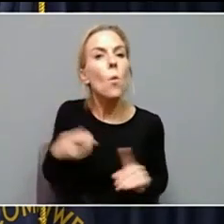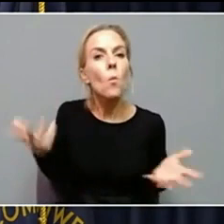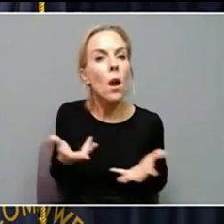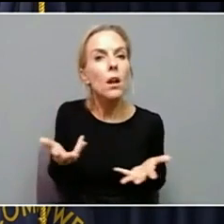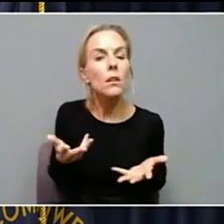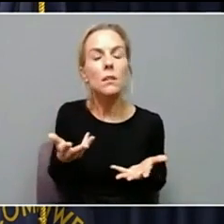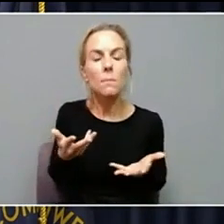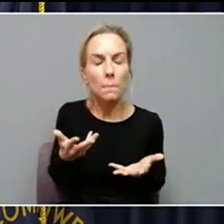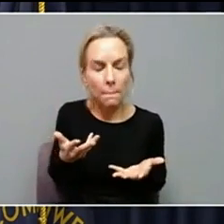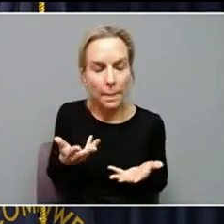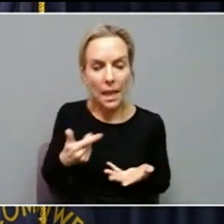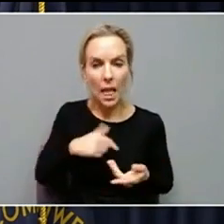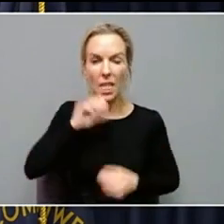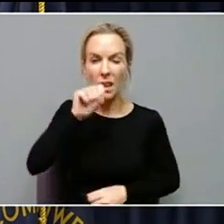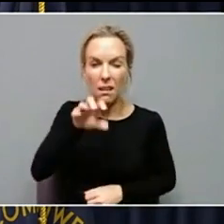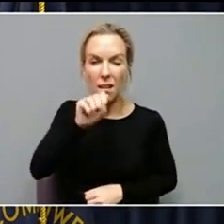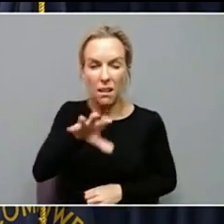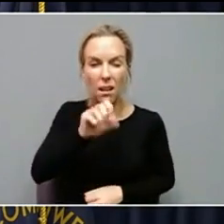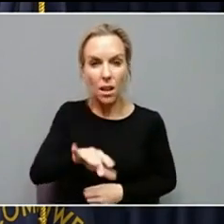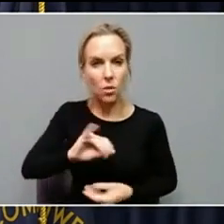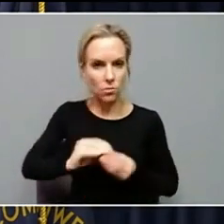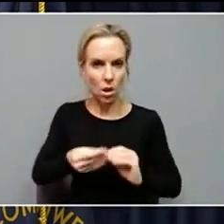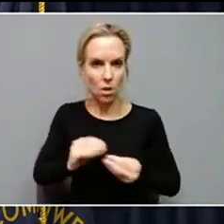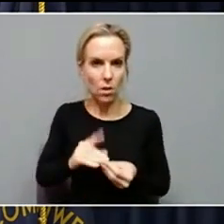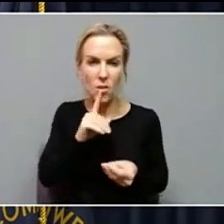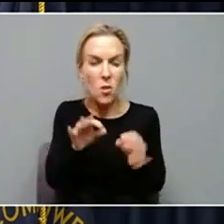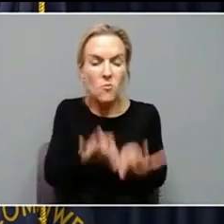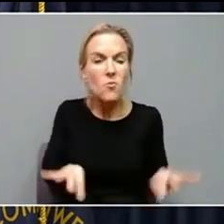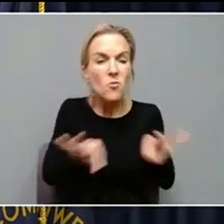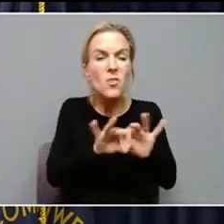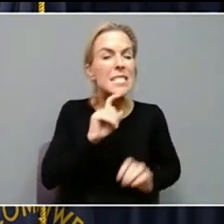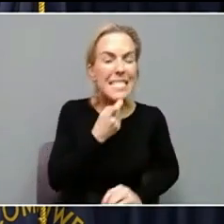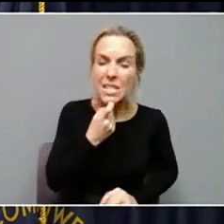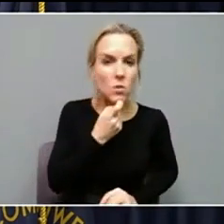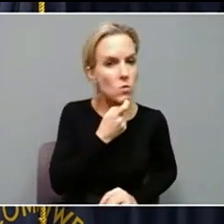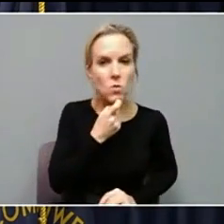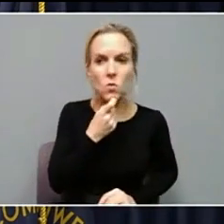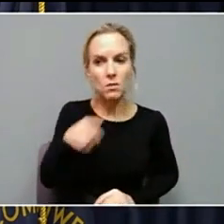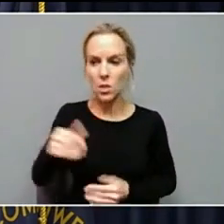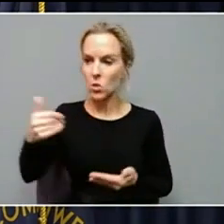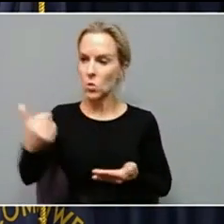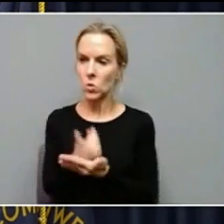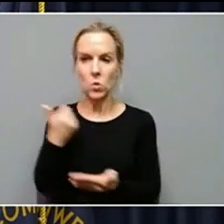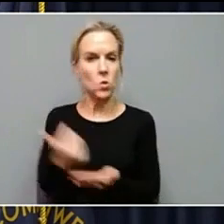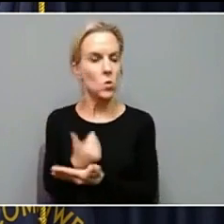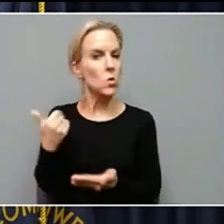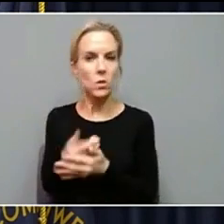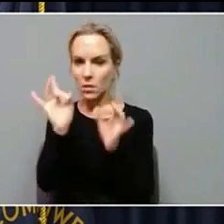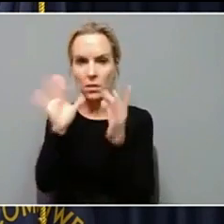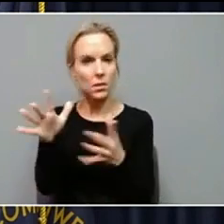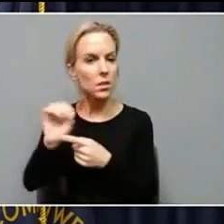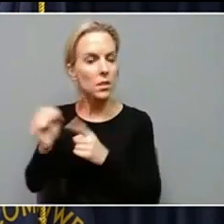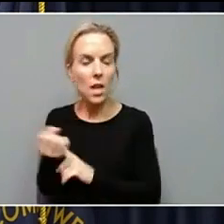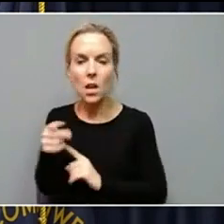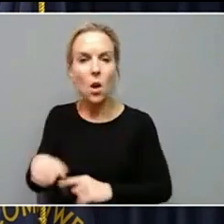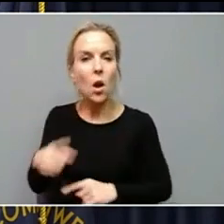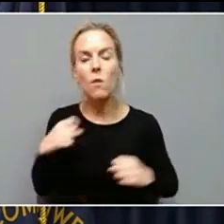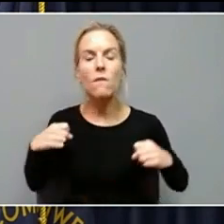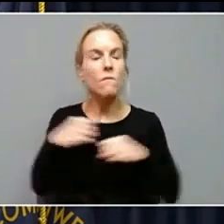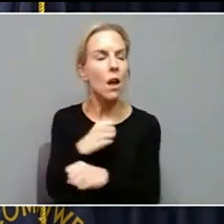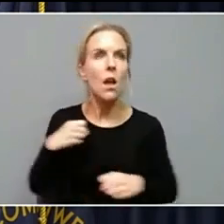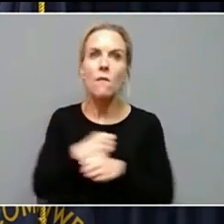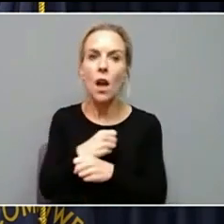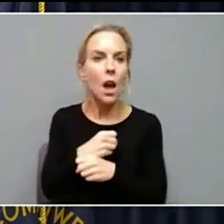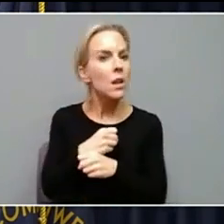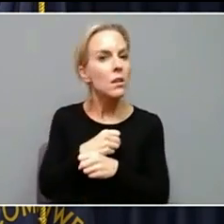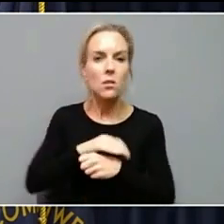these numbers, we're not just critical, we are in uncharted territory. We've been fighting this virus for more than 18